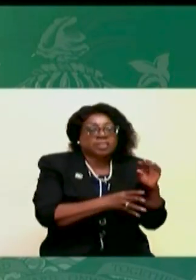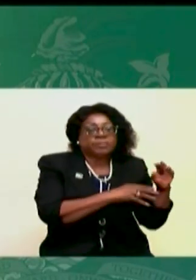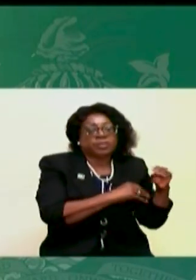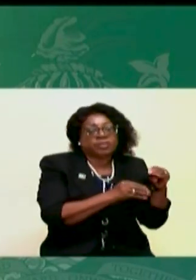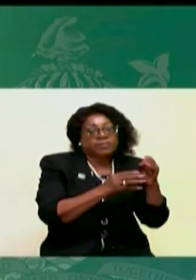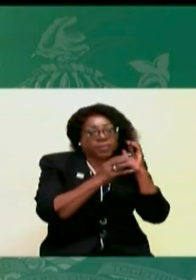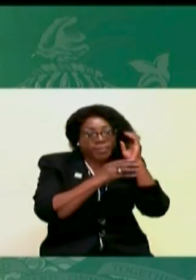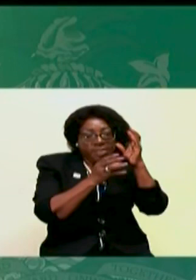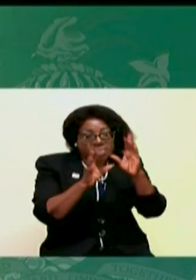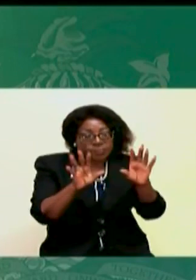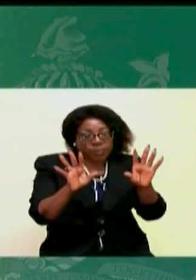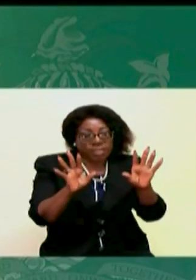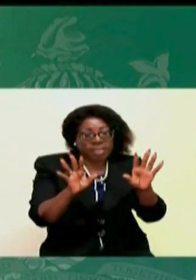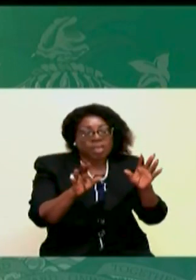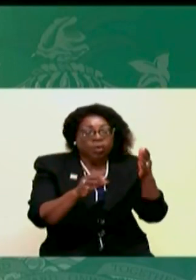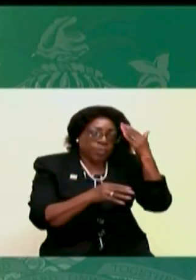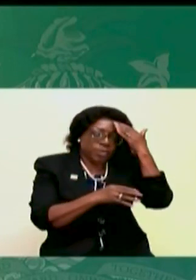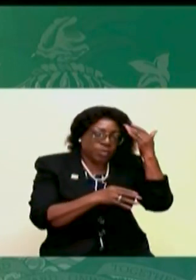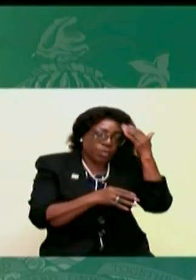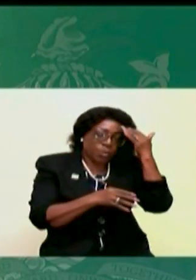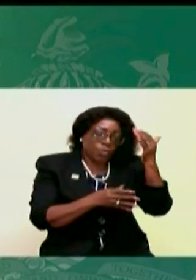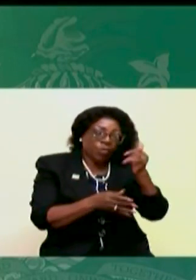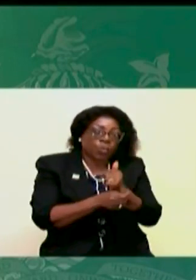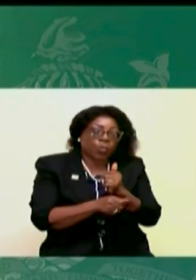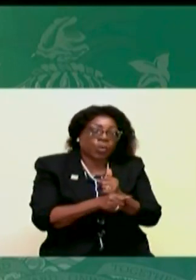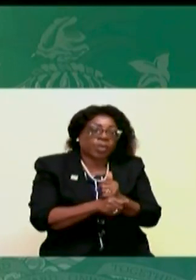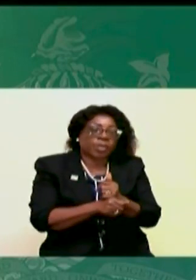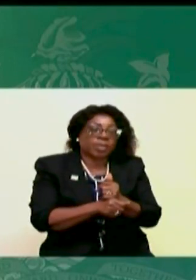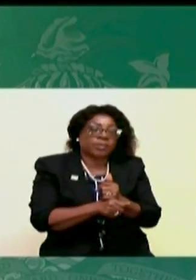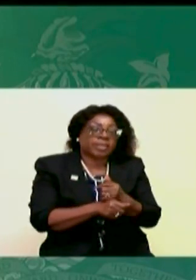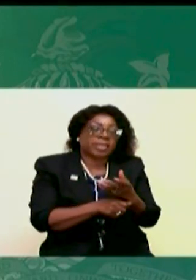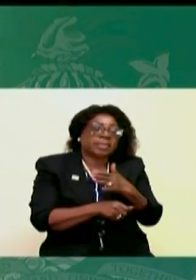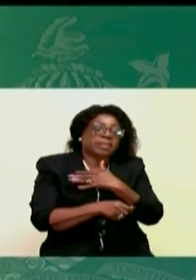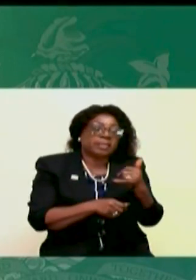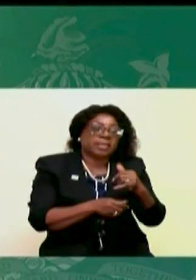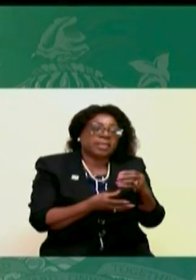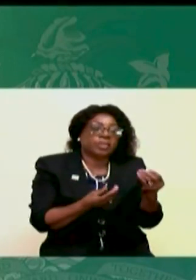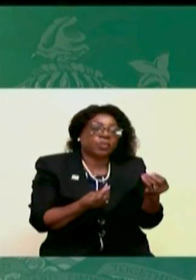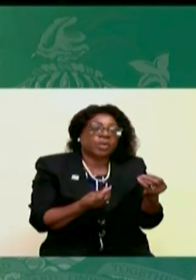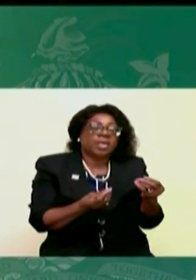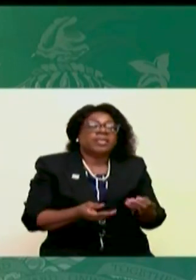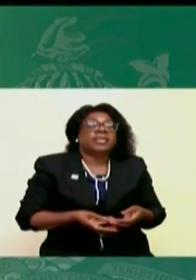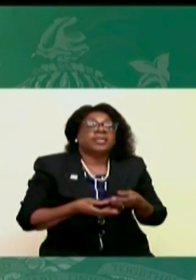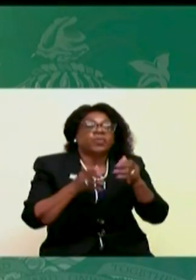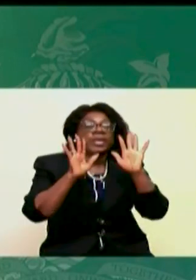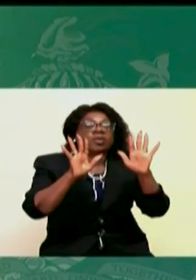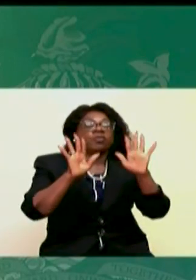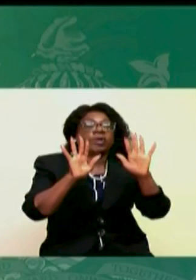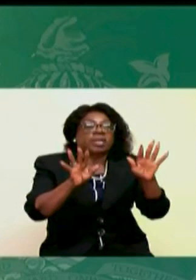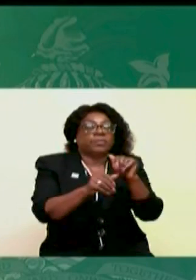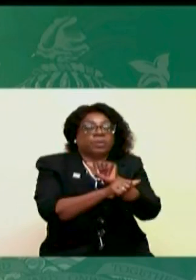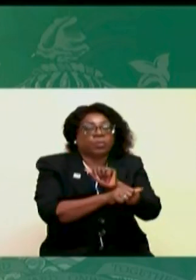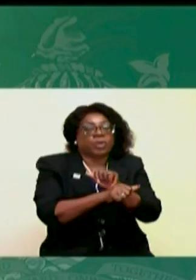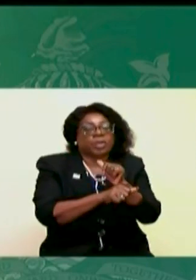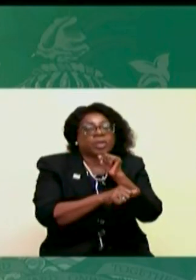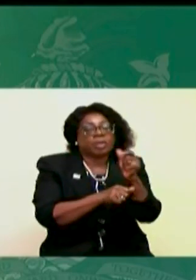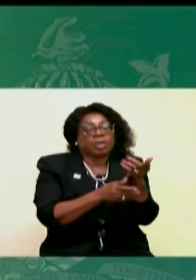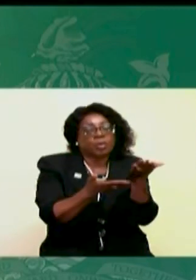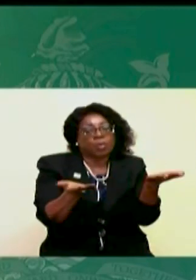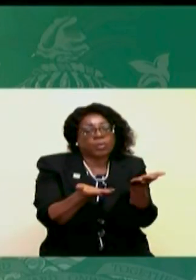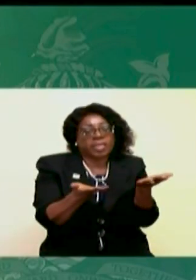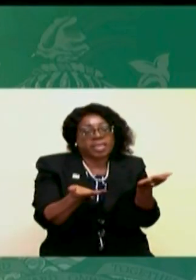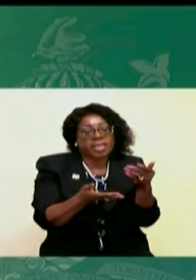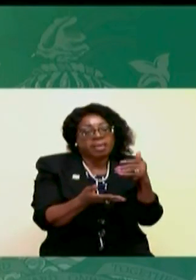spotlight, we don't know the work that they do. They do incredible work, not only here in the capital, Madam